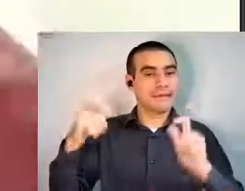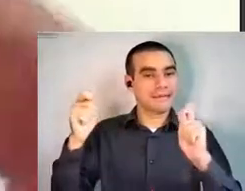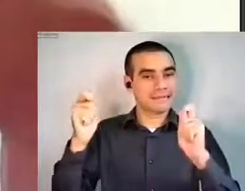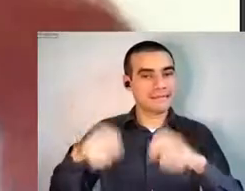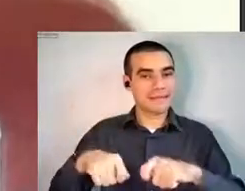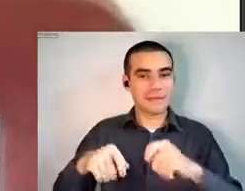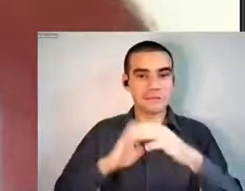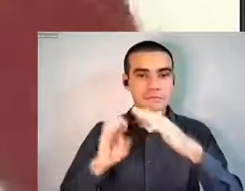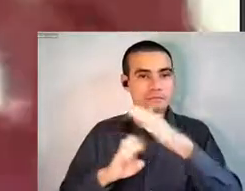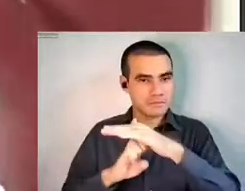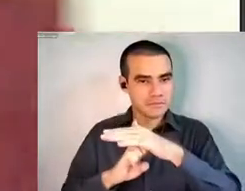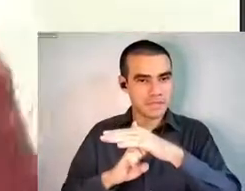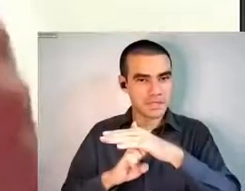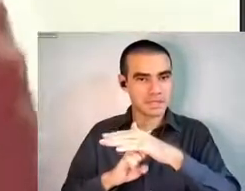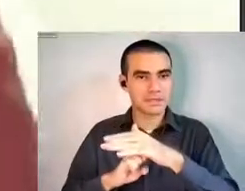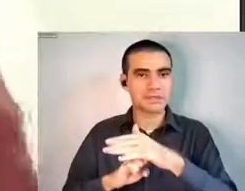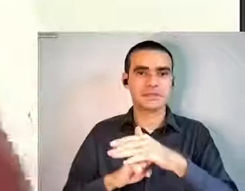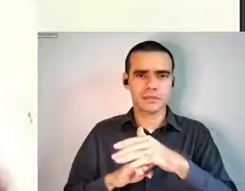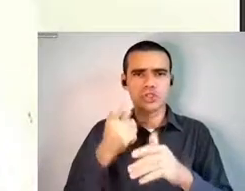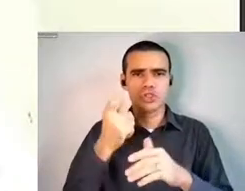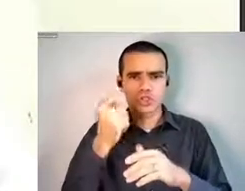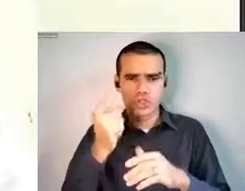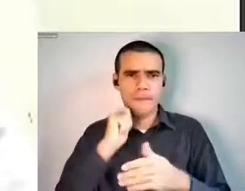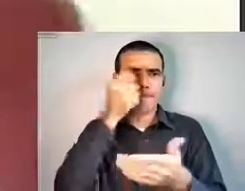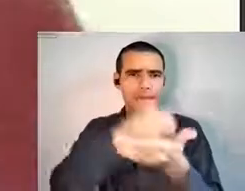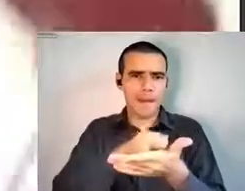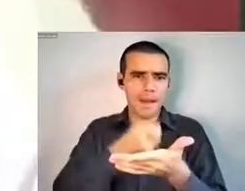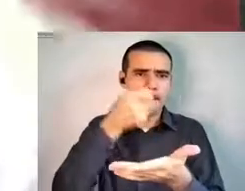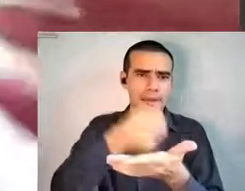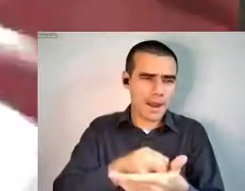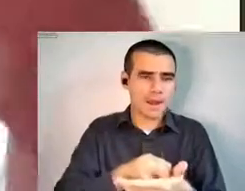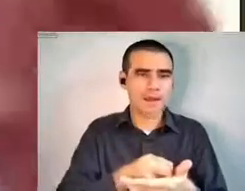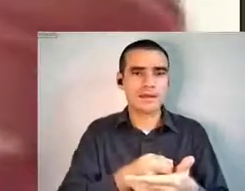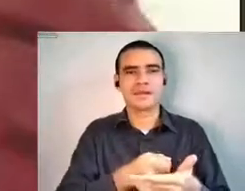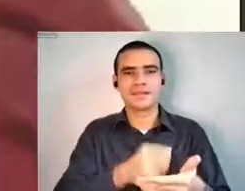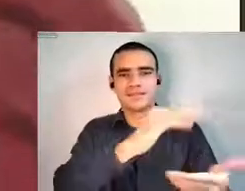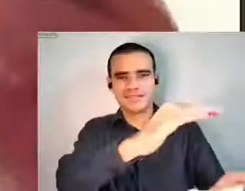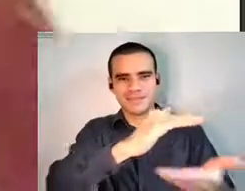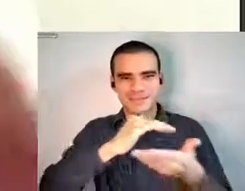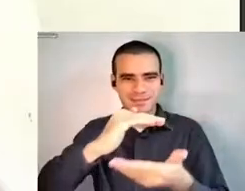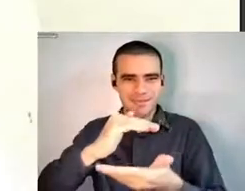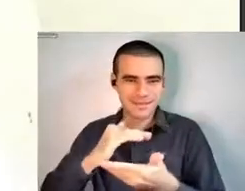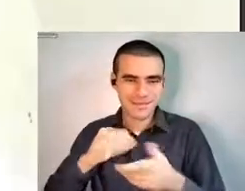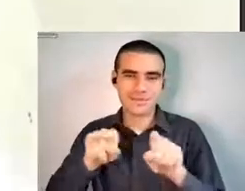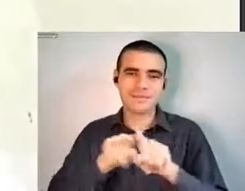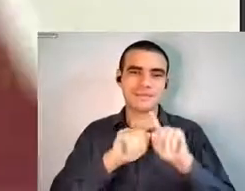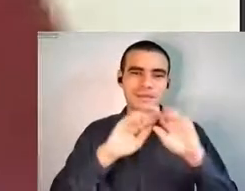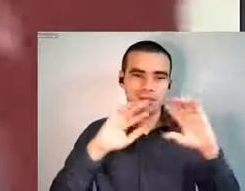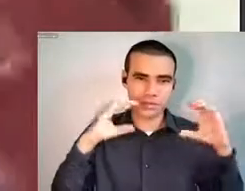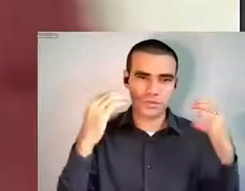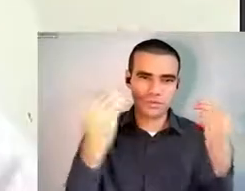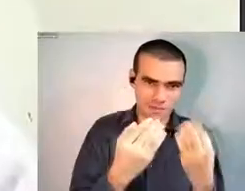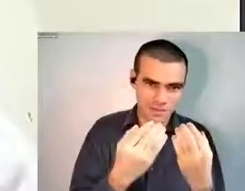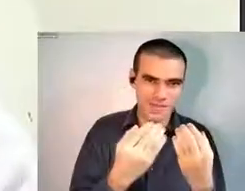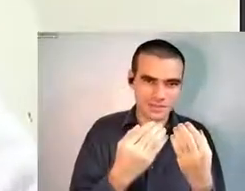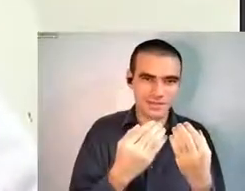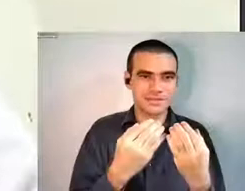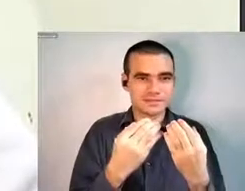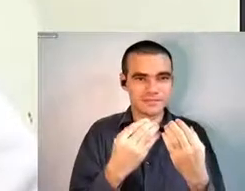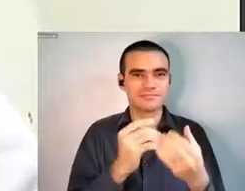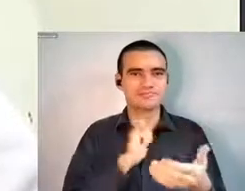the possibility that this company had to pay better the suppliers, the communities, traditional communities that were